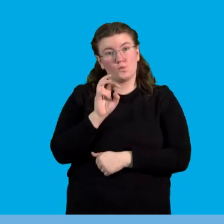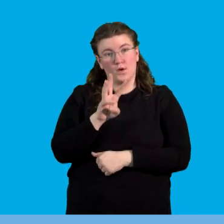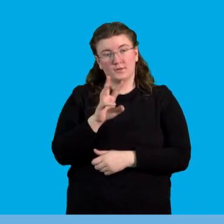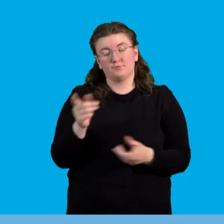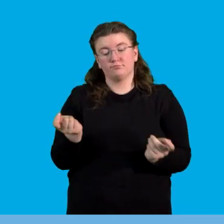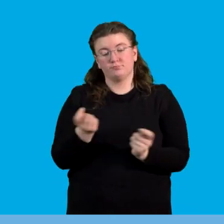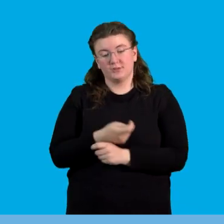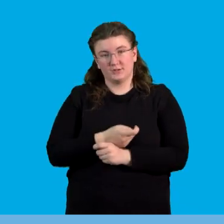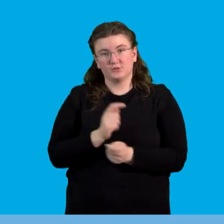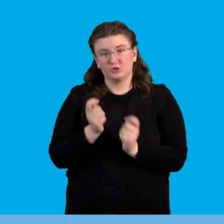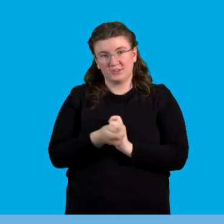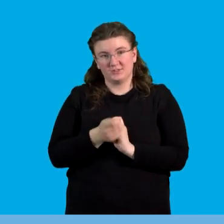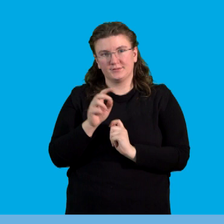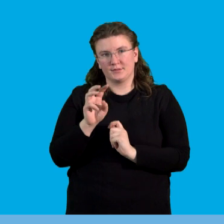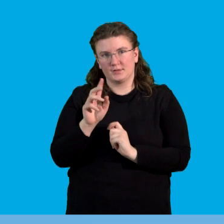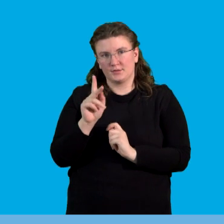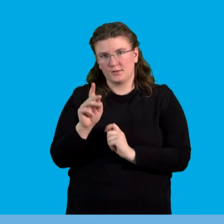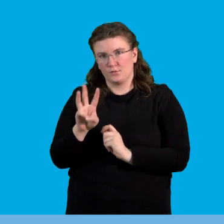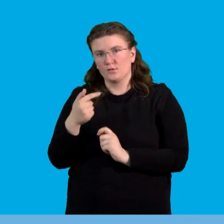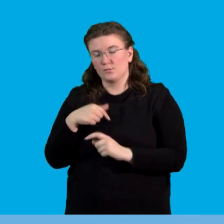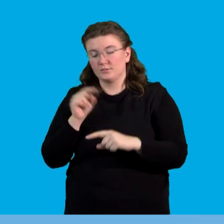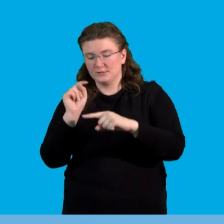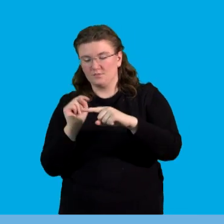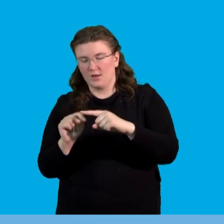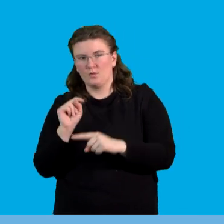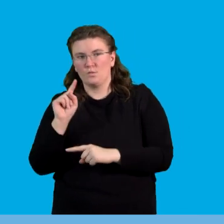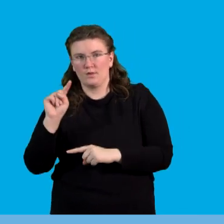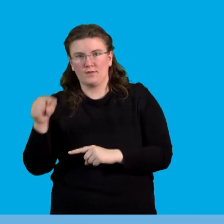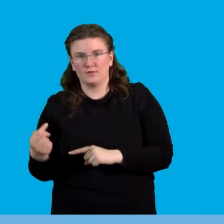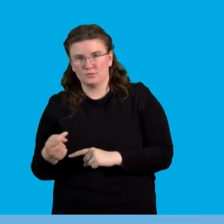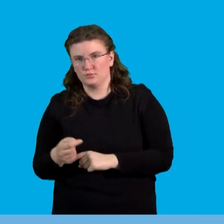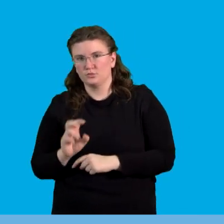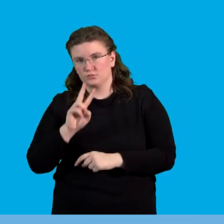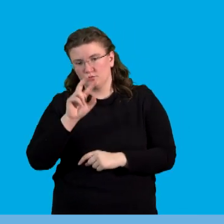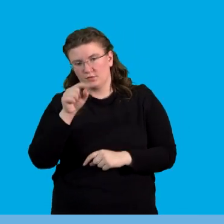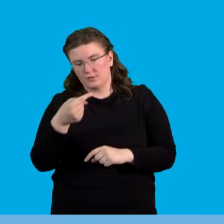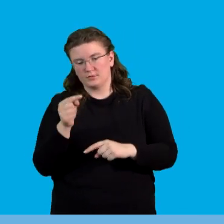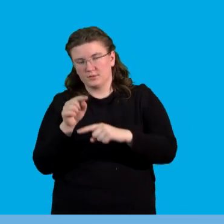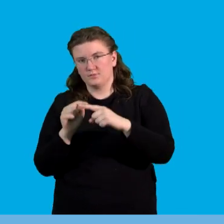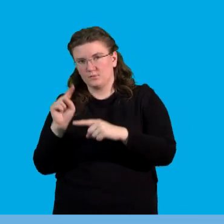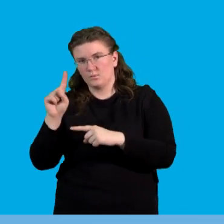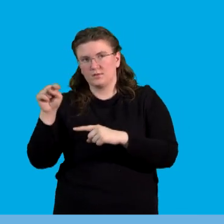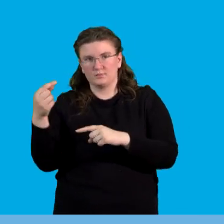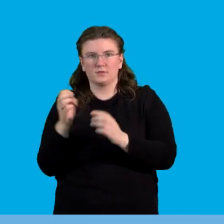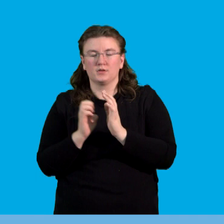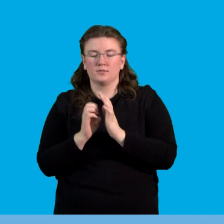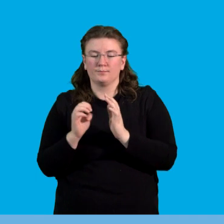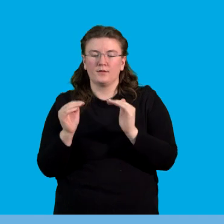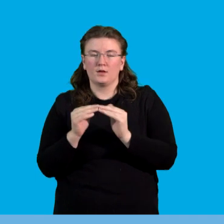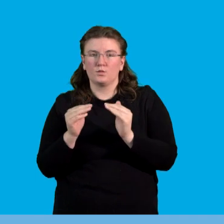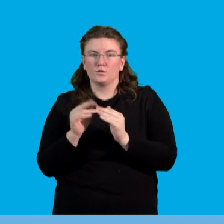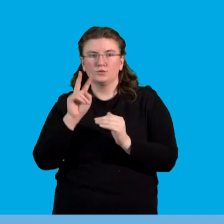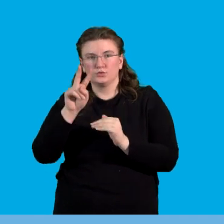are supposed to divide by 1000. So dividing 2000 by 1000, that gives us 2